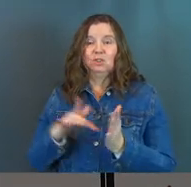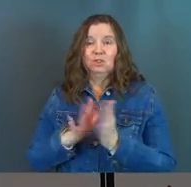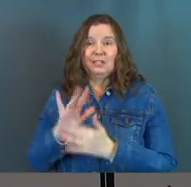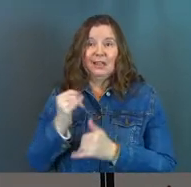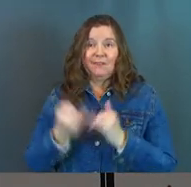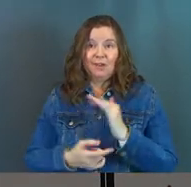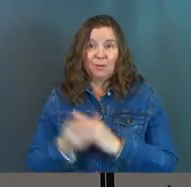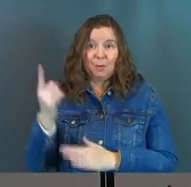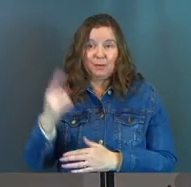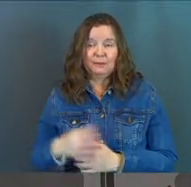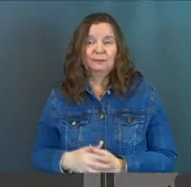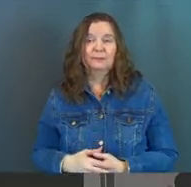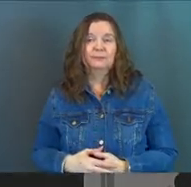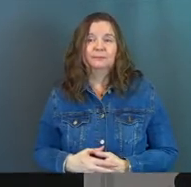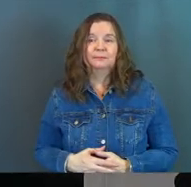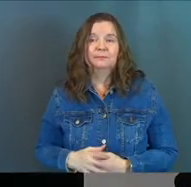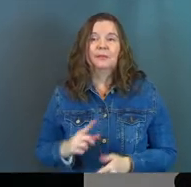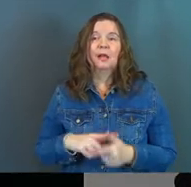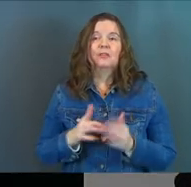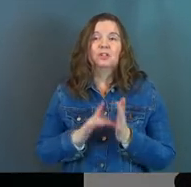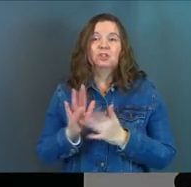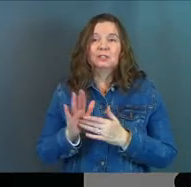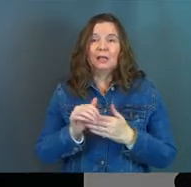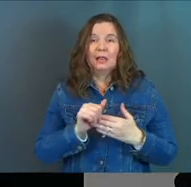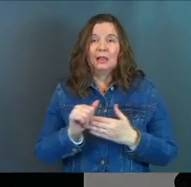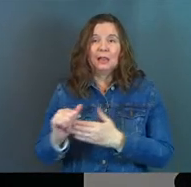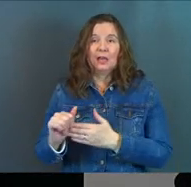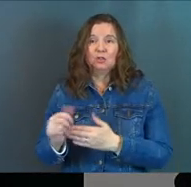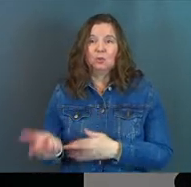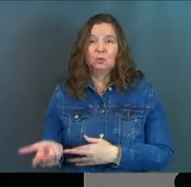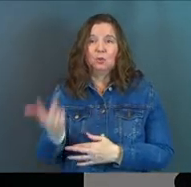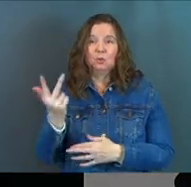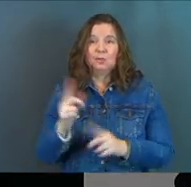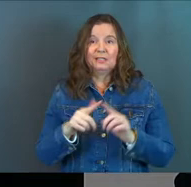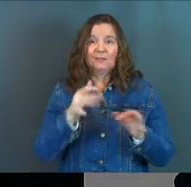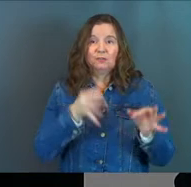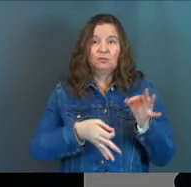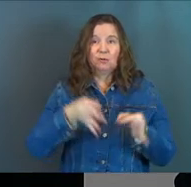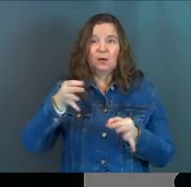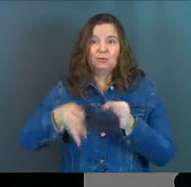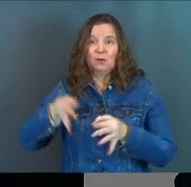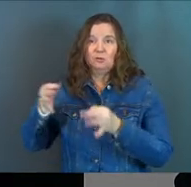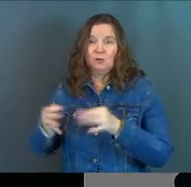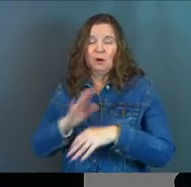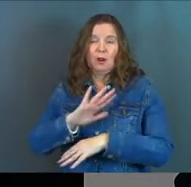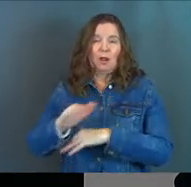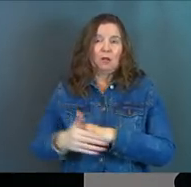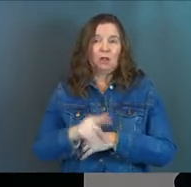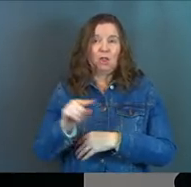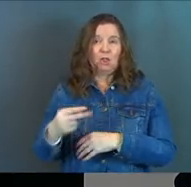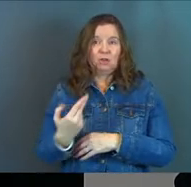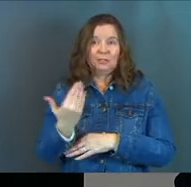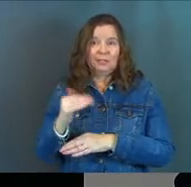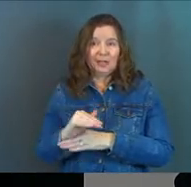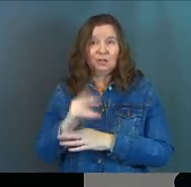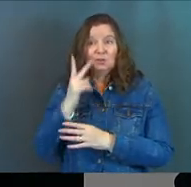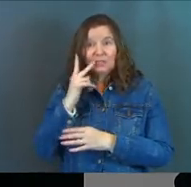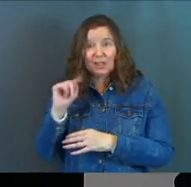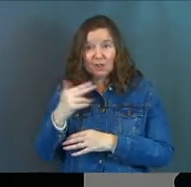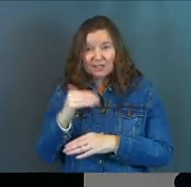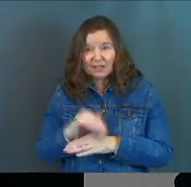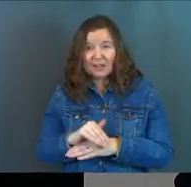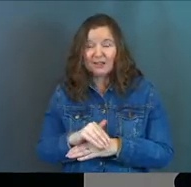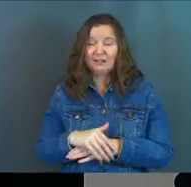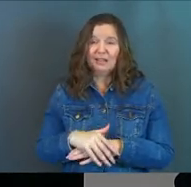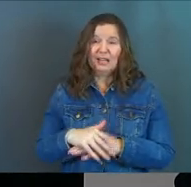moment. And then Jesus is led away to 3 different trials all through the night. This is Thursday night. See Thursday night. And